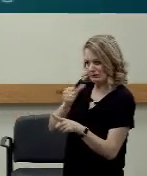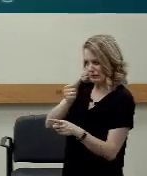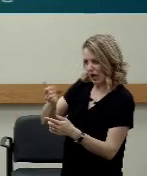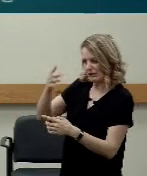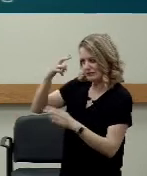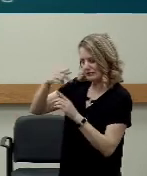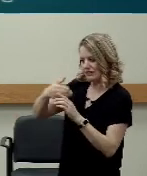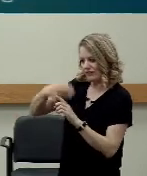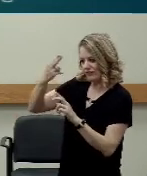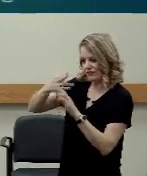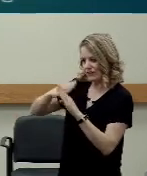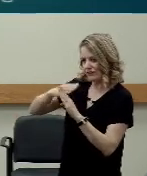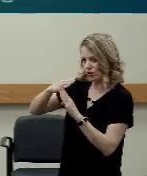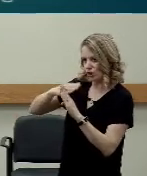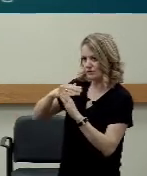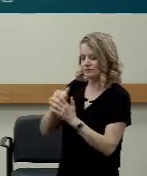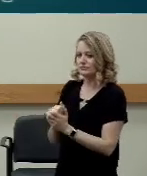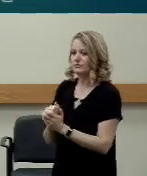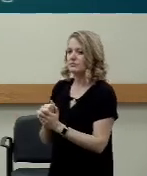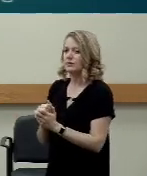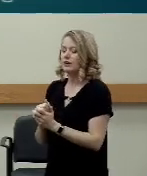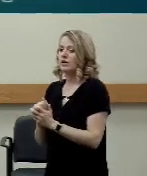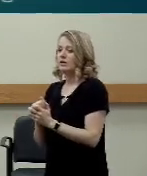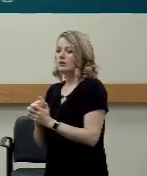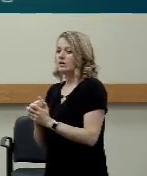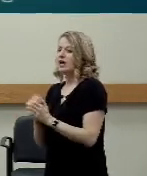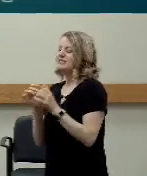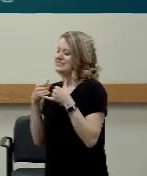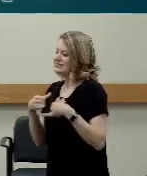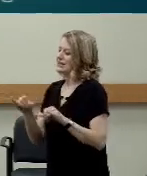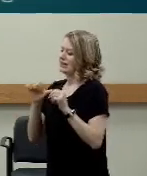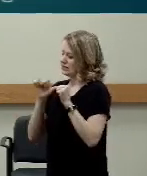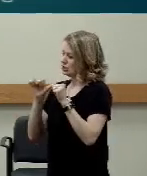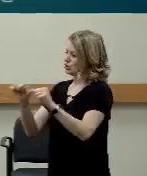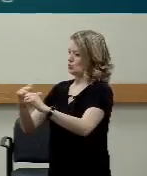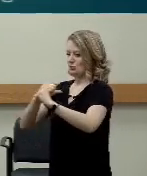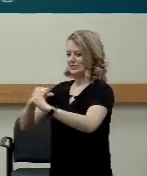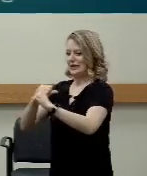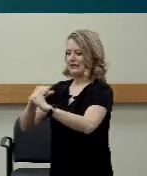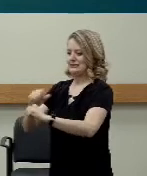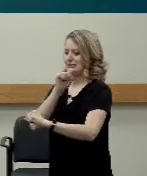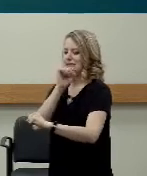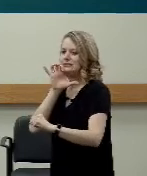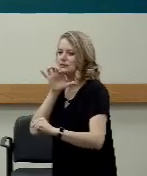social distancing policies to protect the elderly and those most at risk.